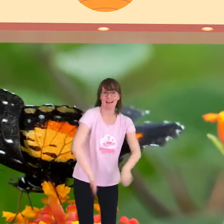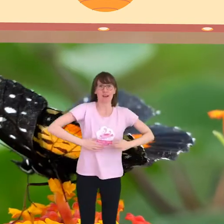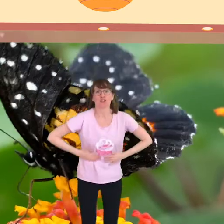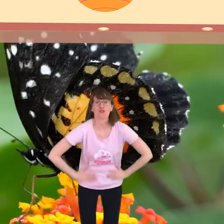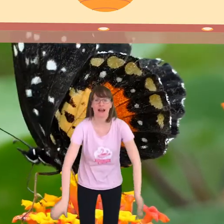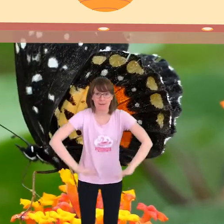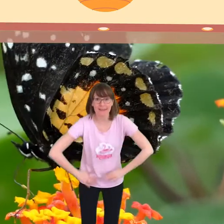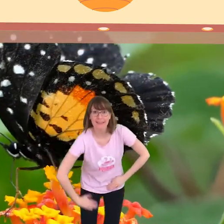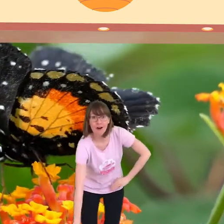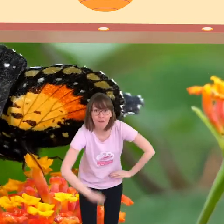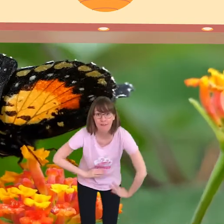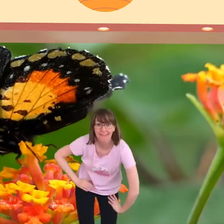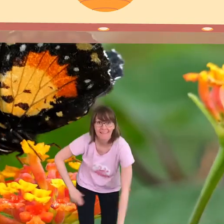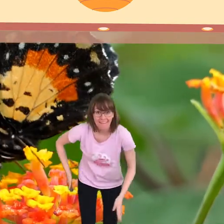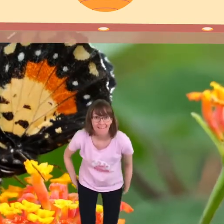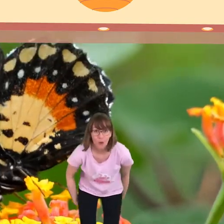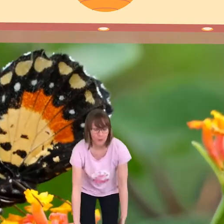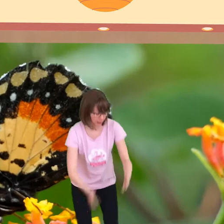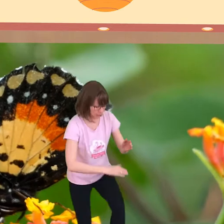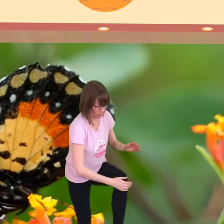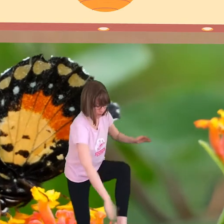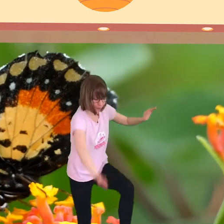it. Dry everything off.